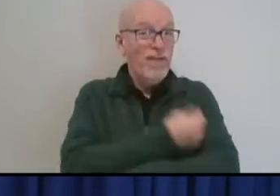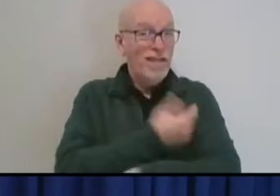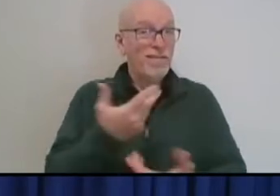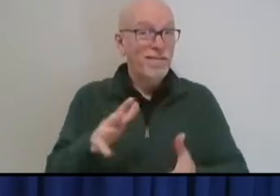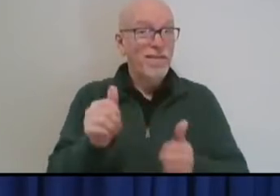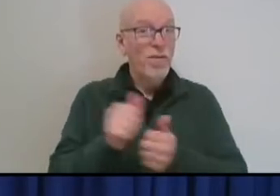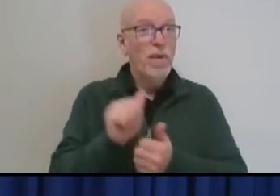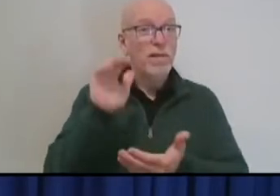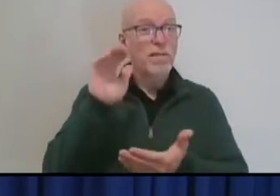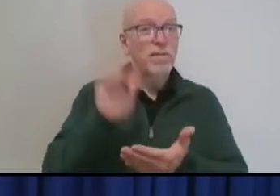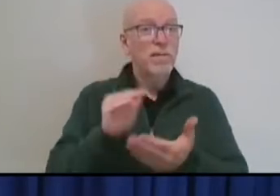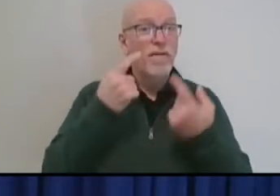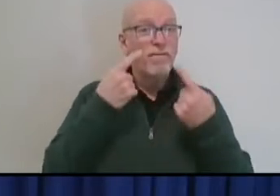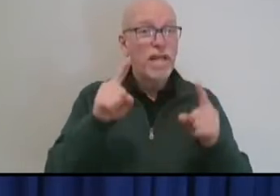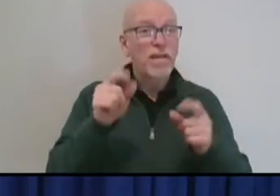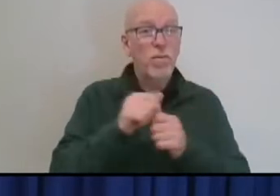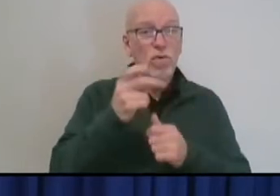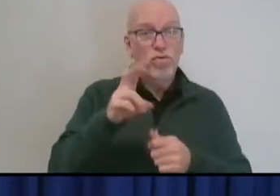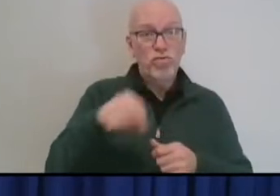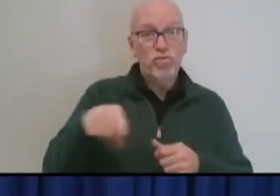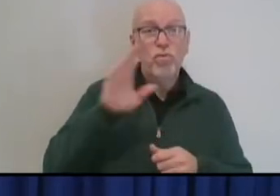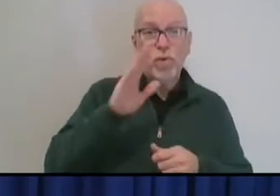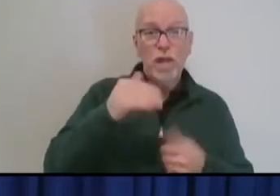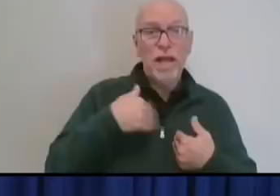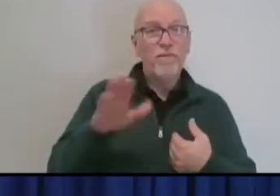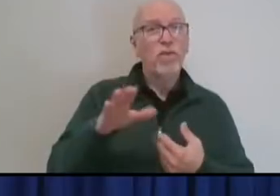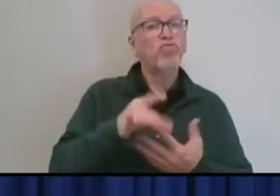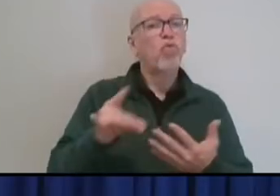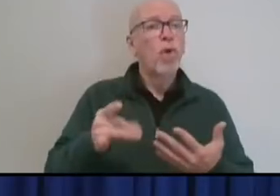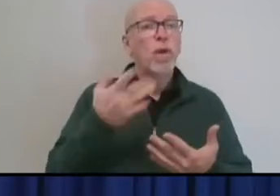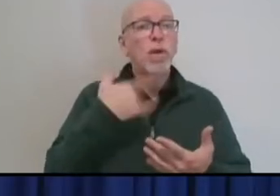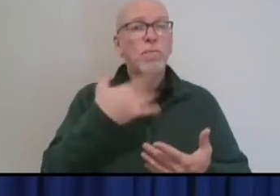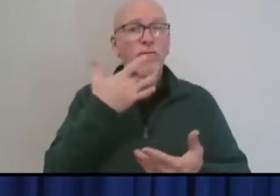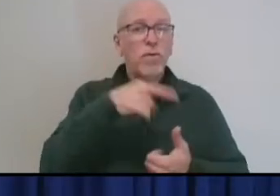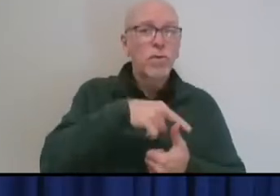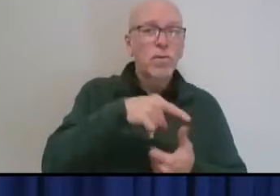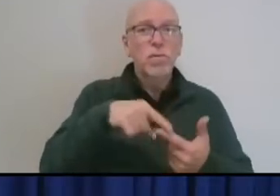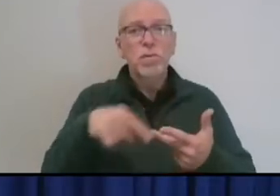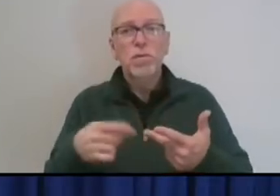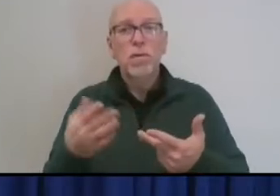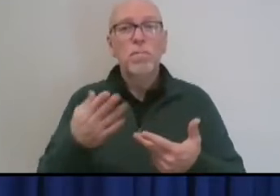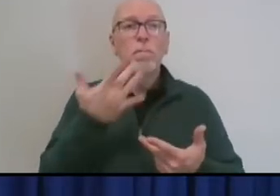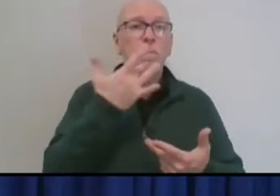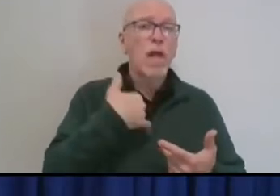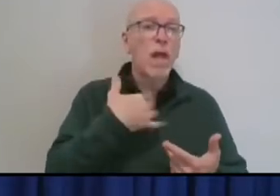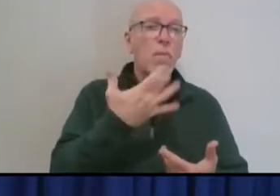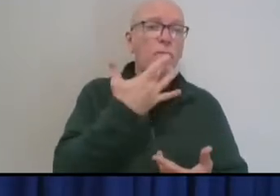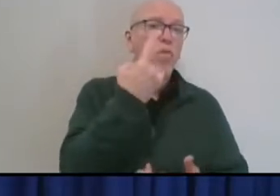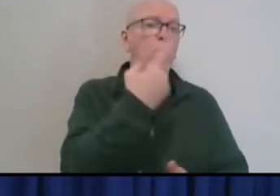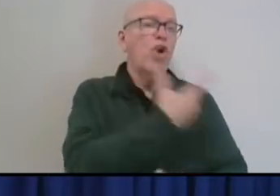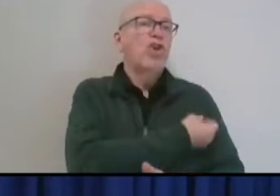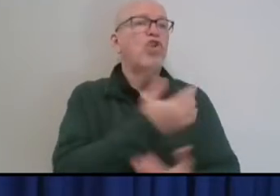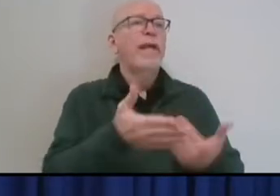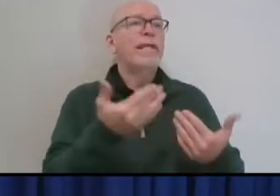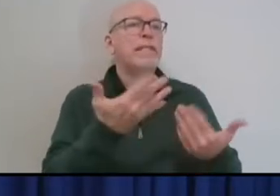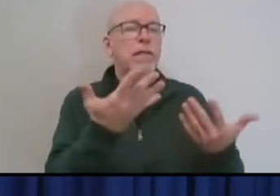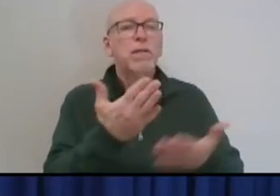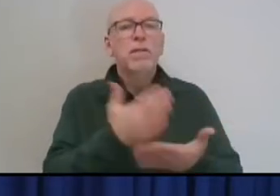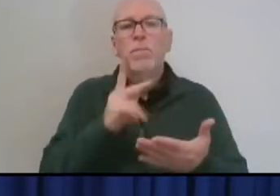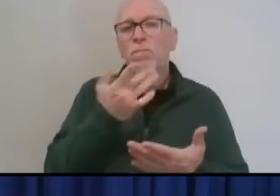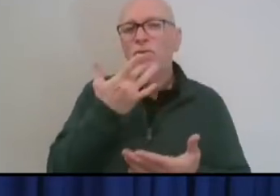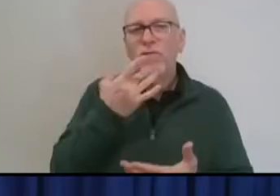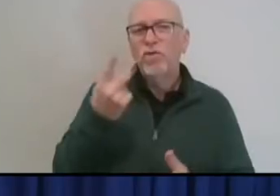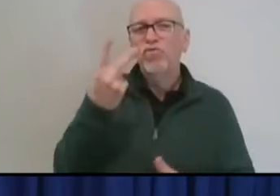lower effectiveness, will Hoosiers get any choice in the matter? Some people might want the one shot for convenience. Some people might prefer